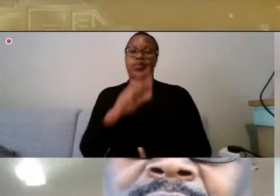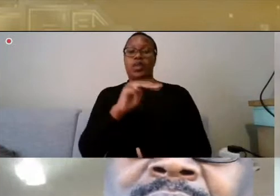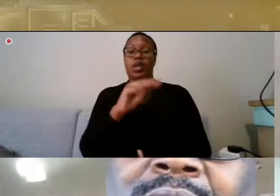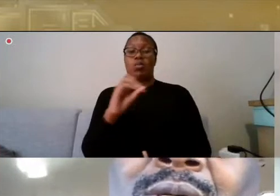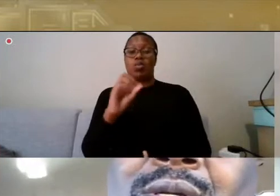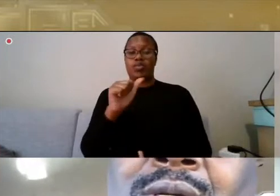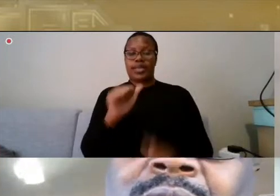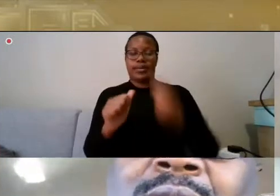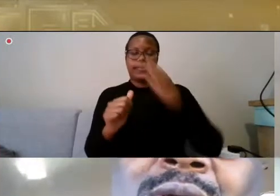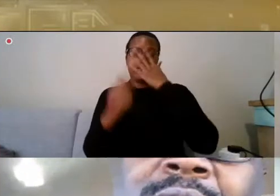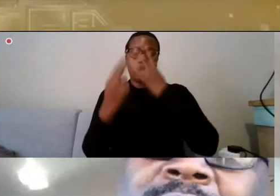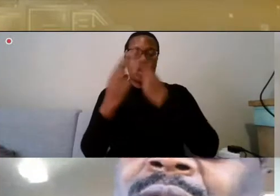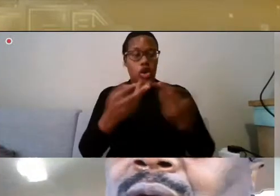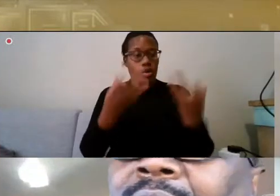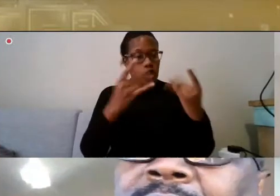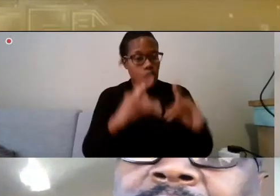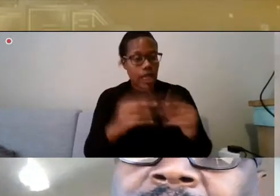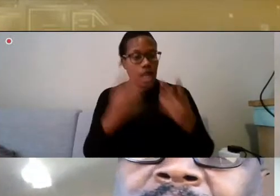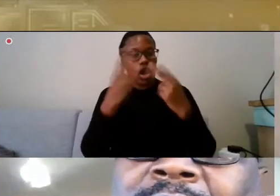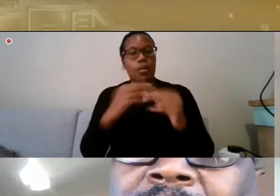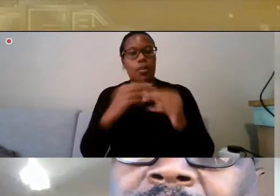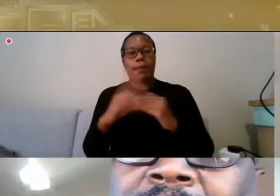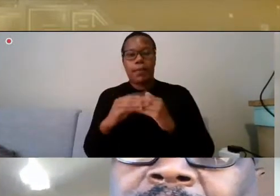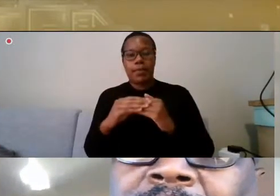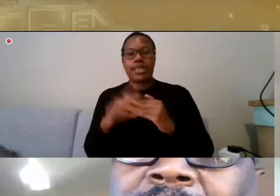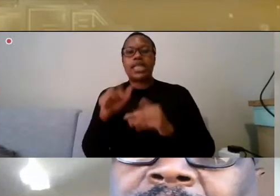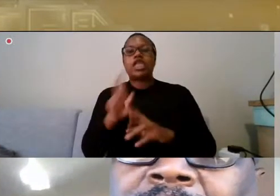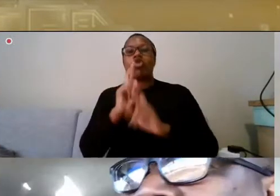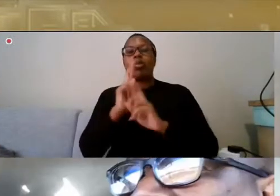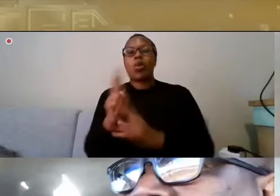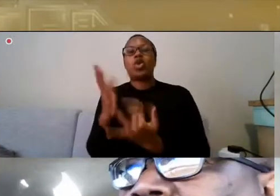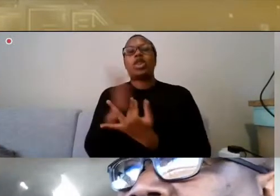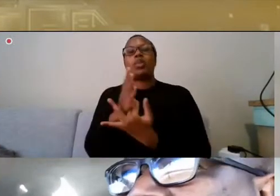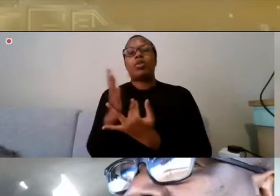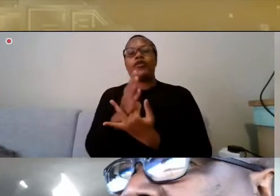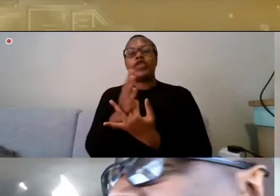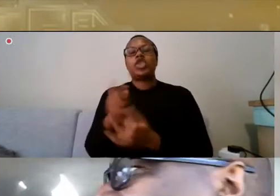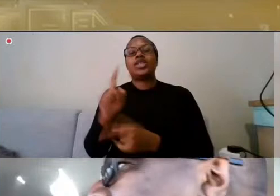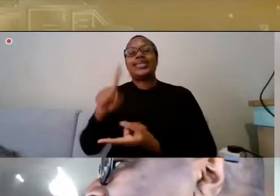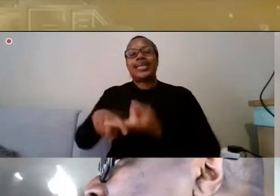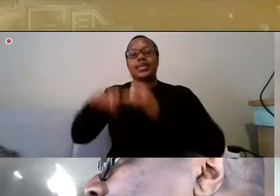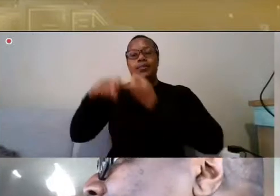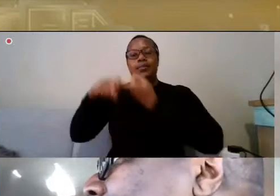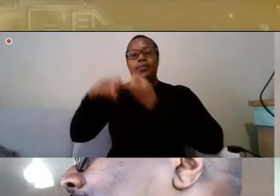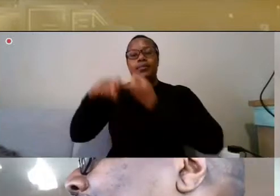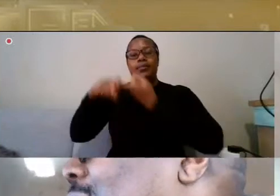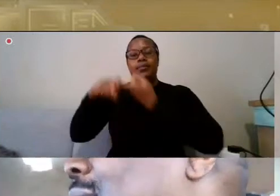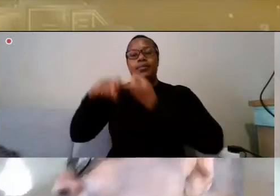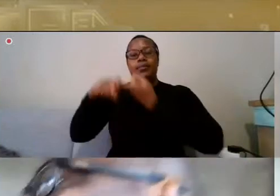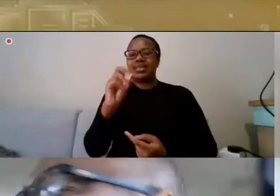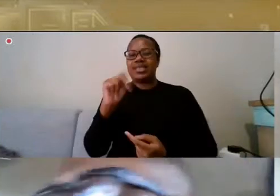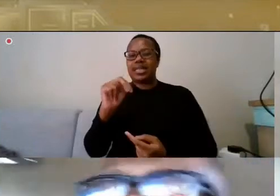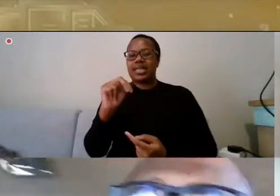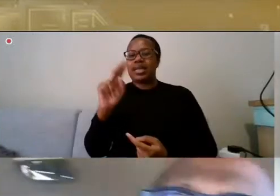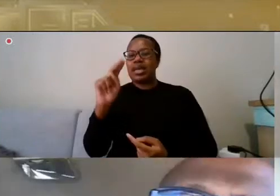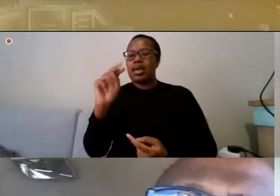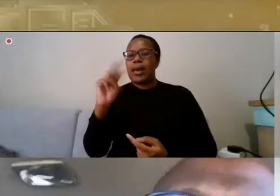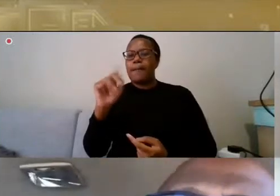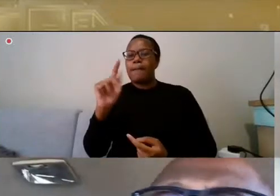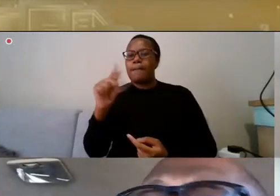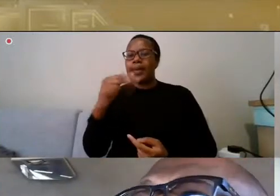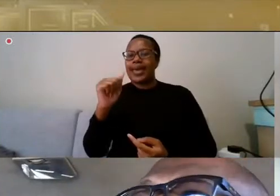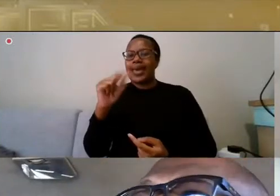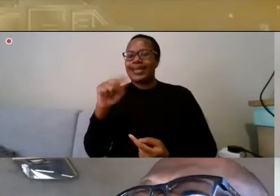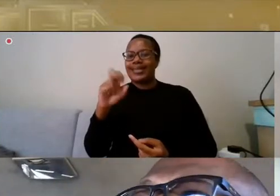Chair, Honourable Members, this is the report on the provisional suspension of the Magistrate, Mr. Eltim Mkanzi, who is the Regional Magistrate in